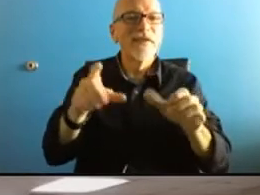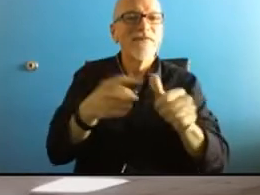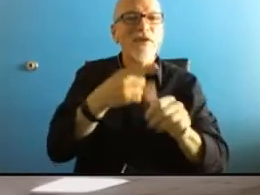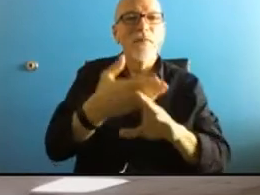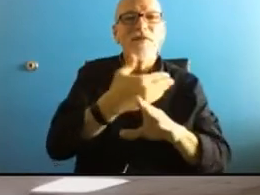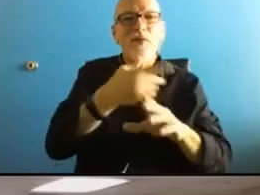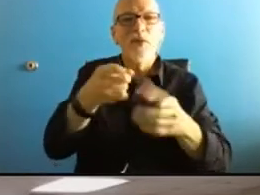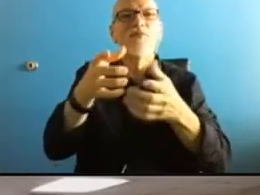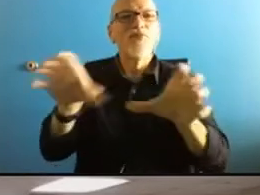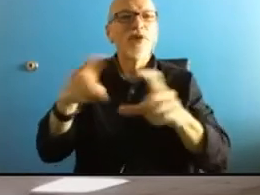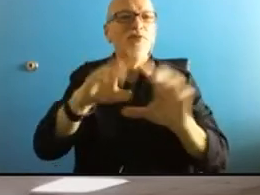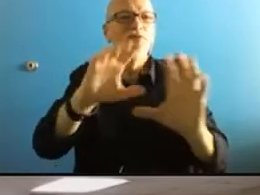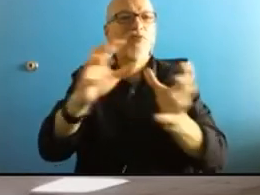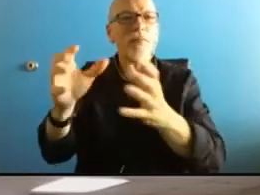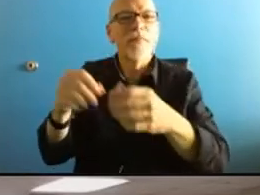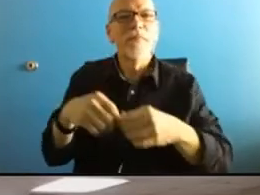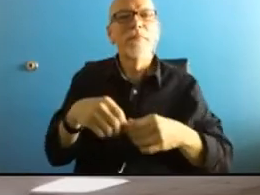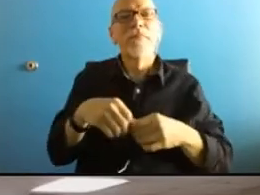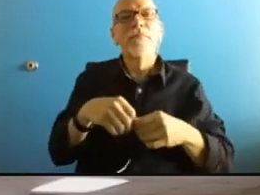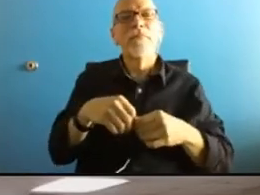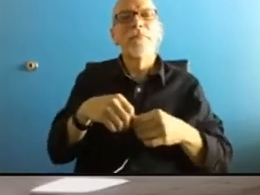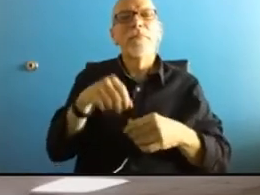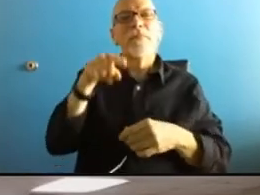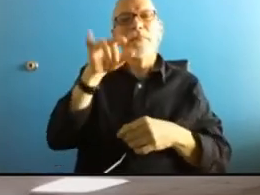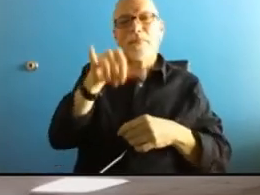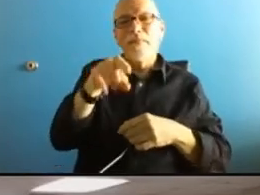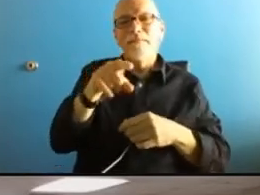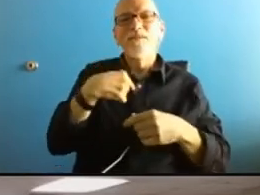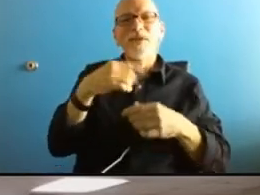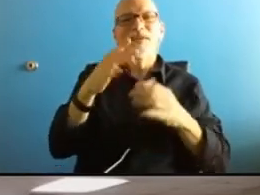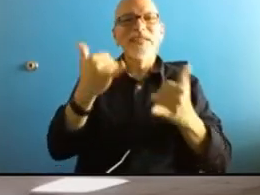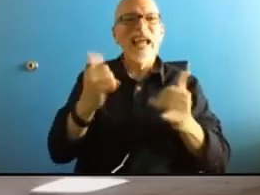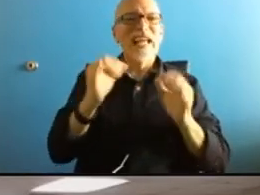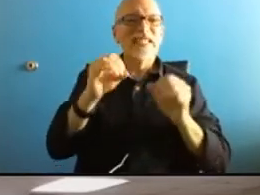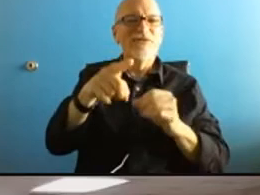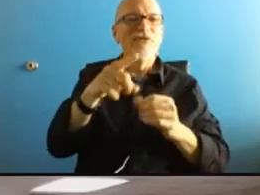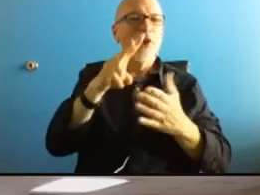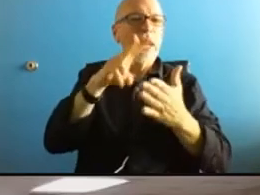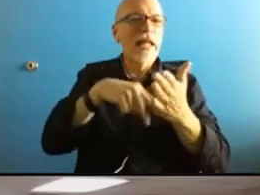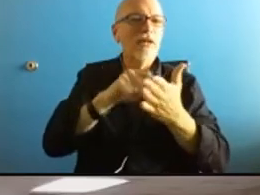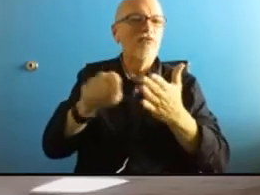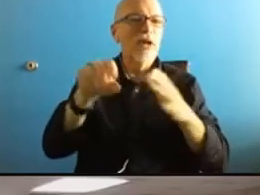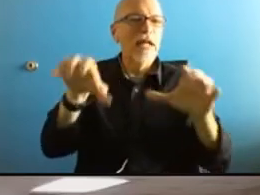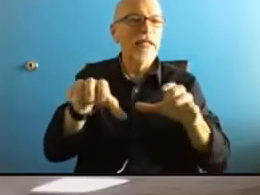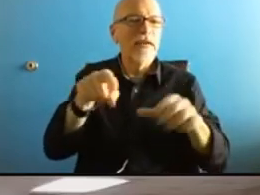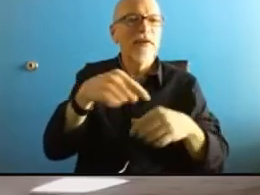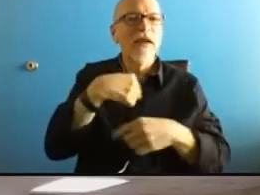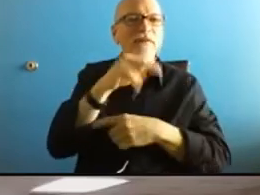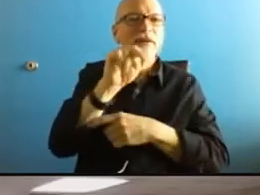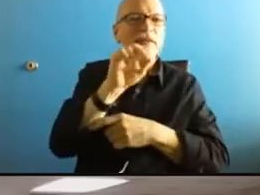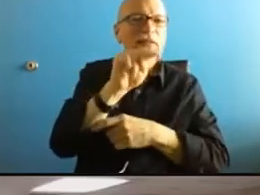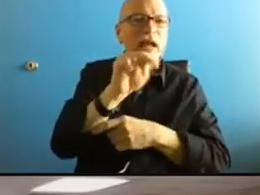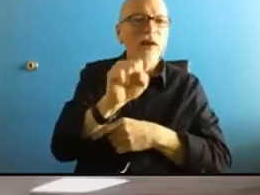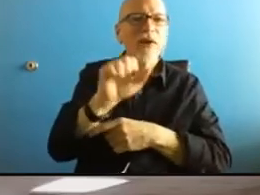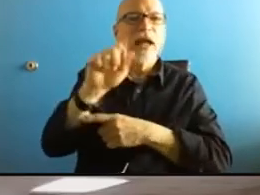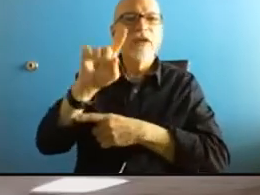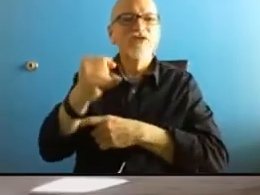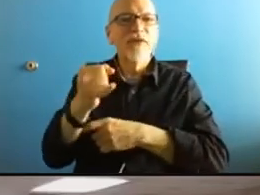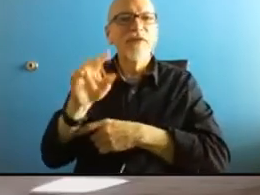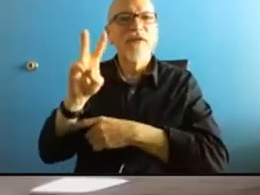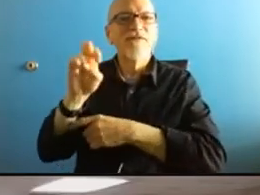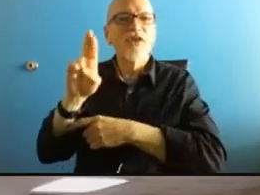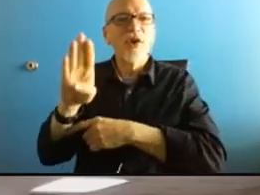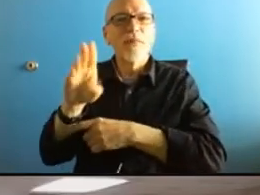them out into groups, is in fact this literacy activity that involves nouns, adjectives, and verbs. So Lynn, do you